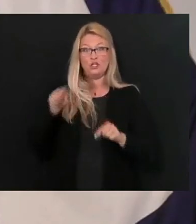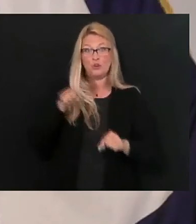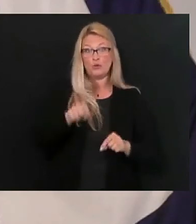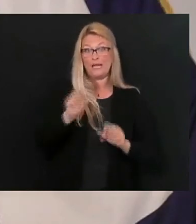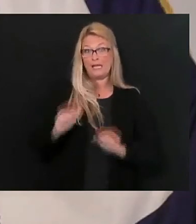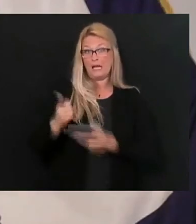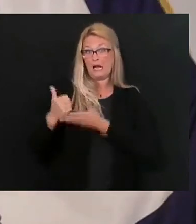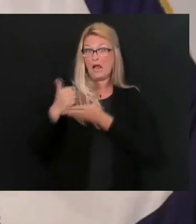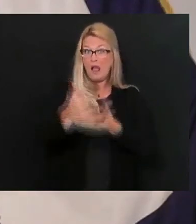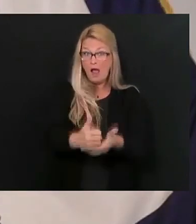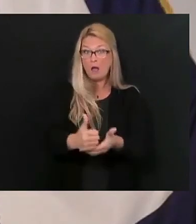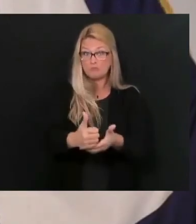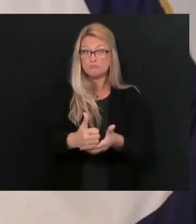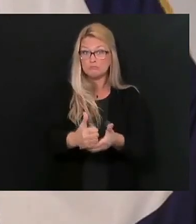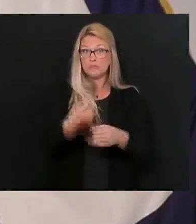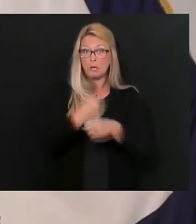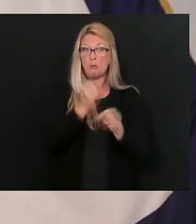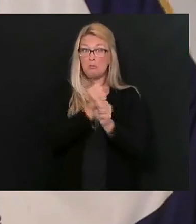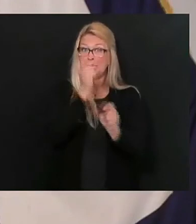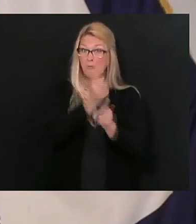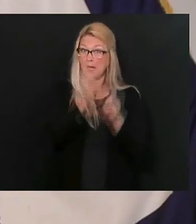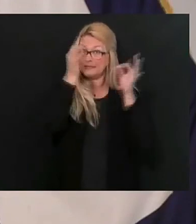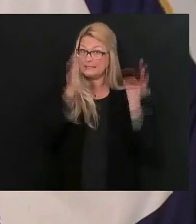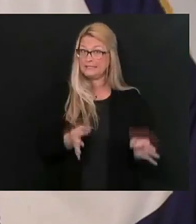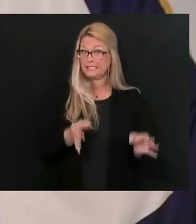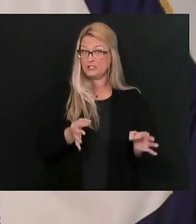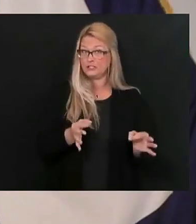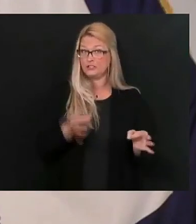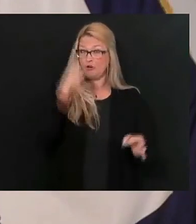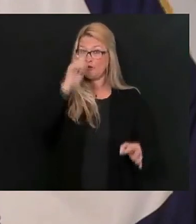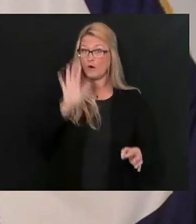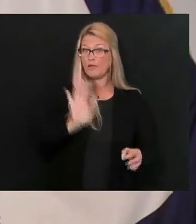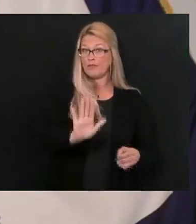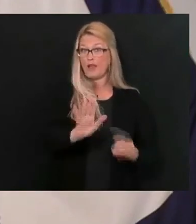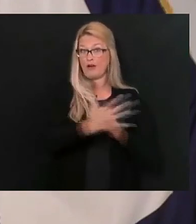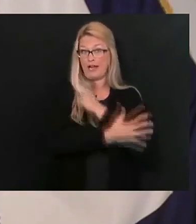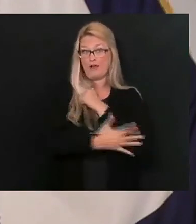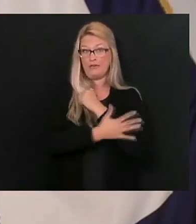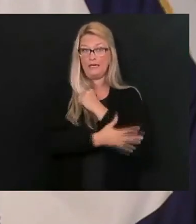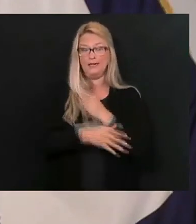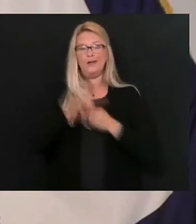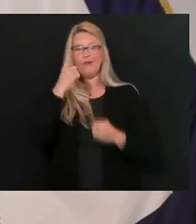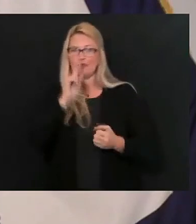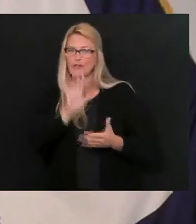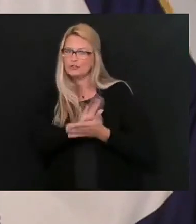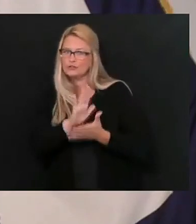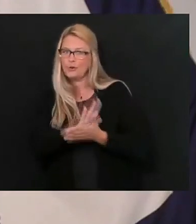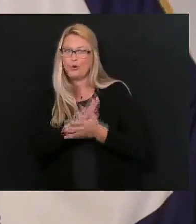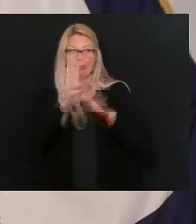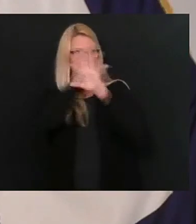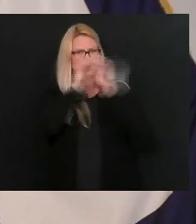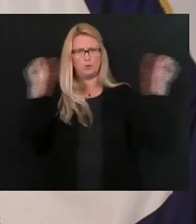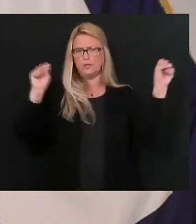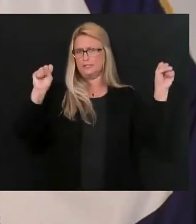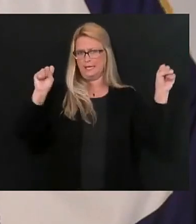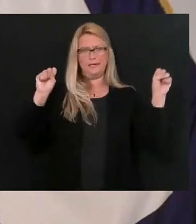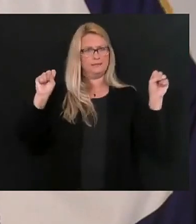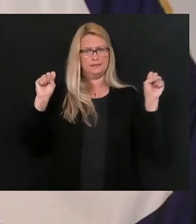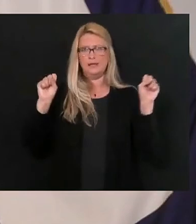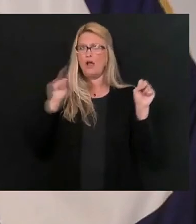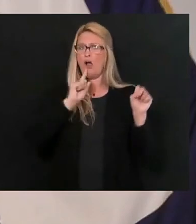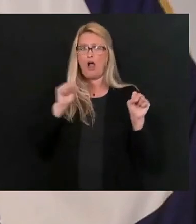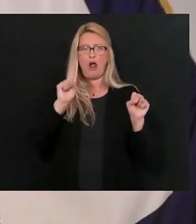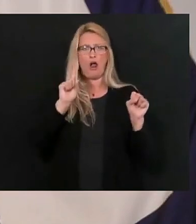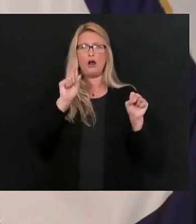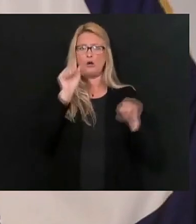moves in each one of these individual counties. From the standpoint of schools, the superintendents are making all the calls on how